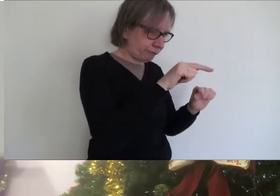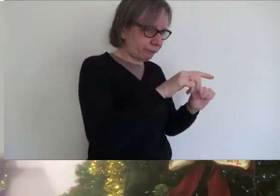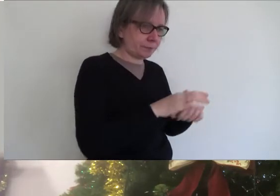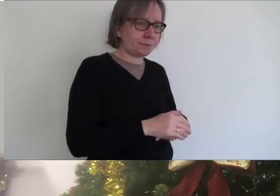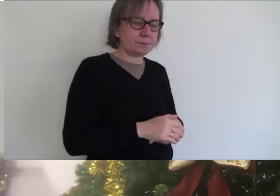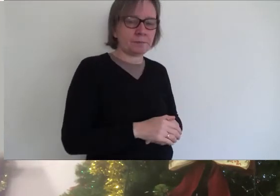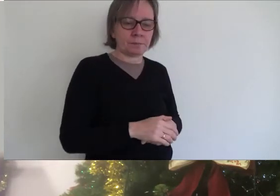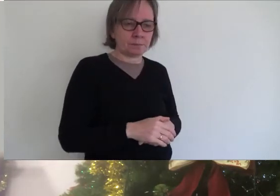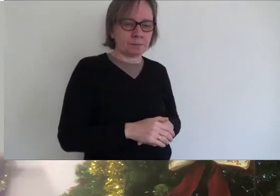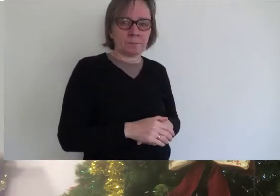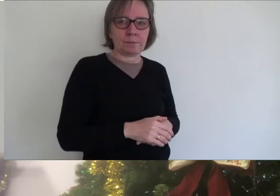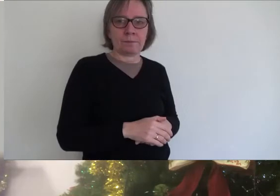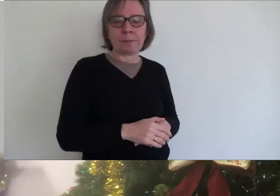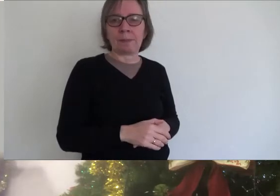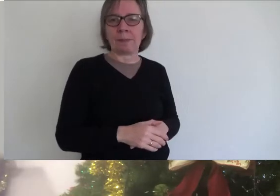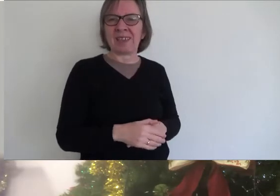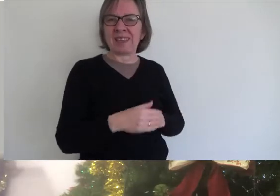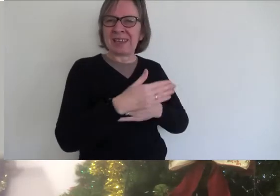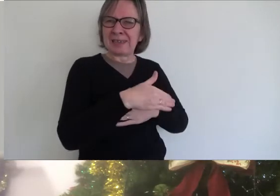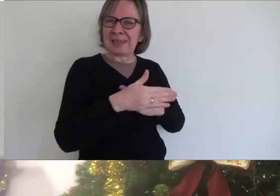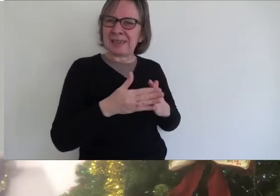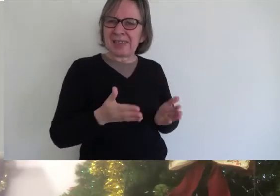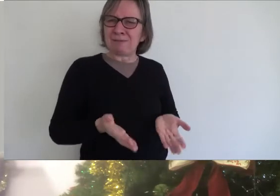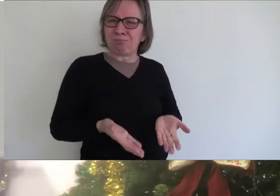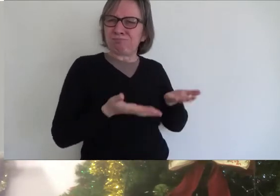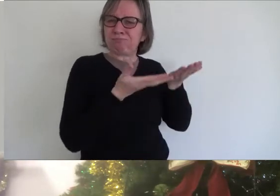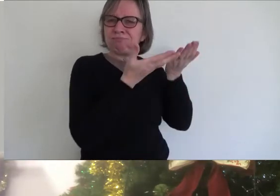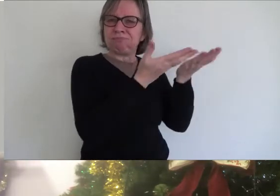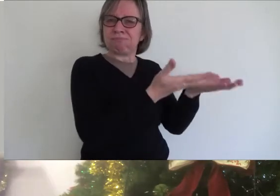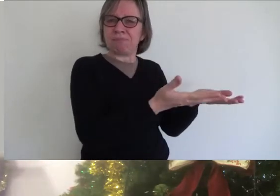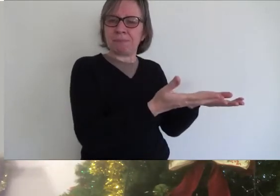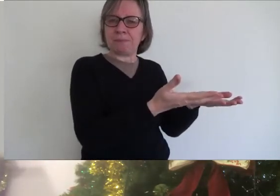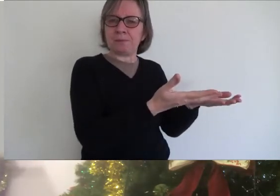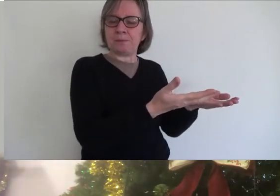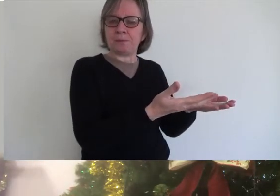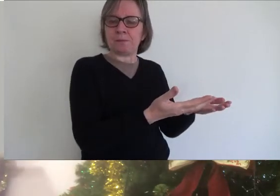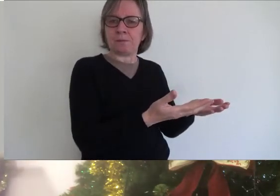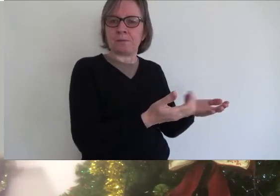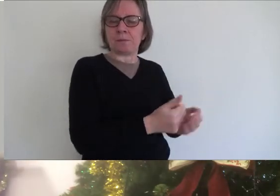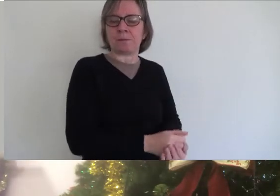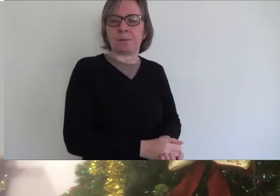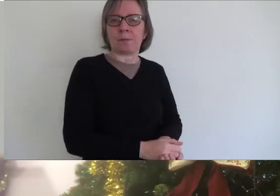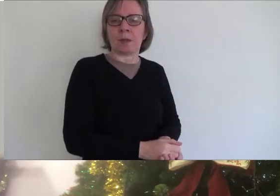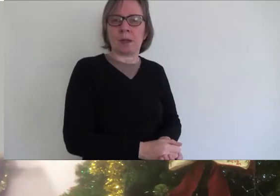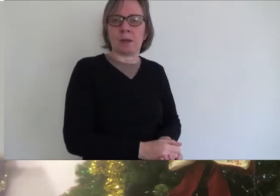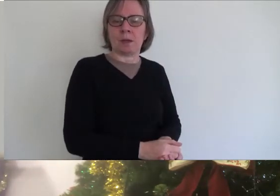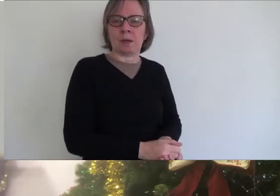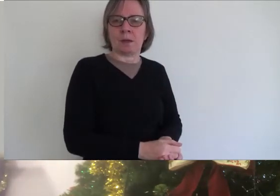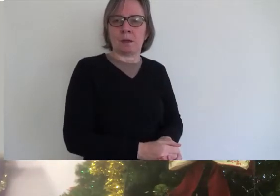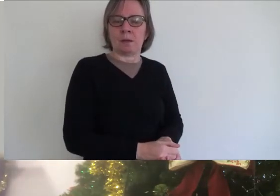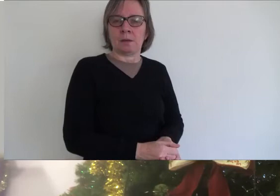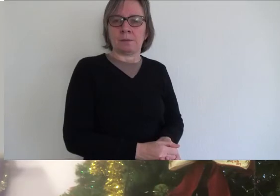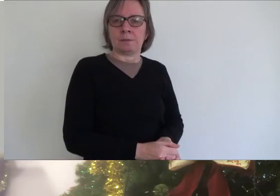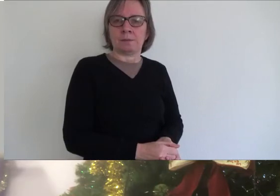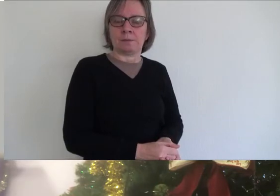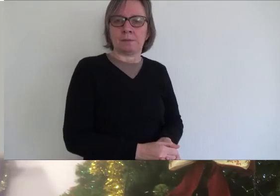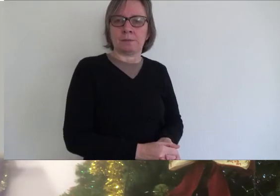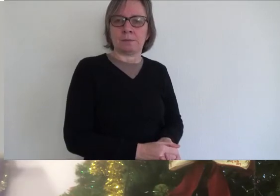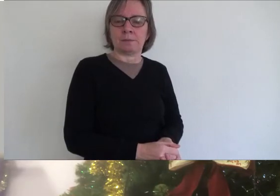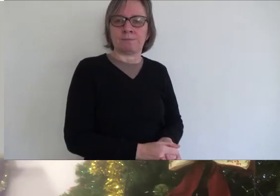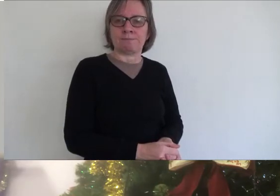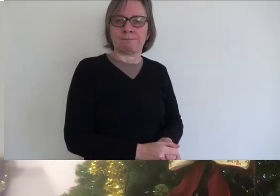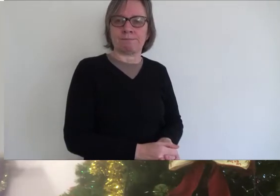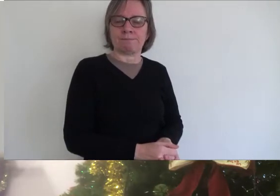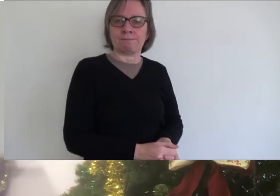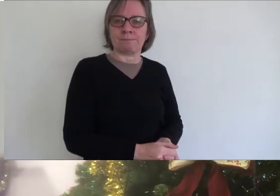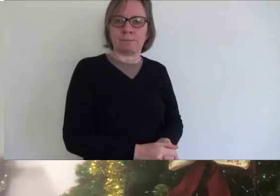they gave their possessions, the gifts that they had brought, which was all part of God's providential care for his child.